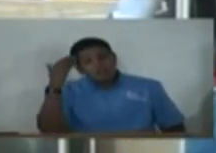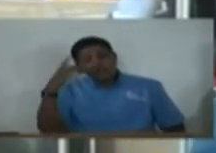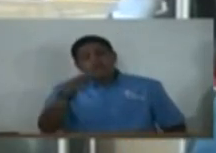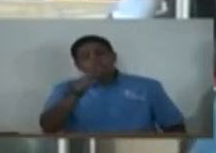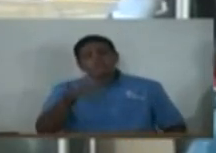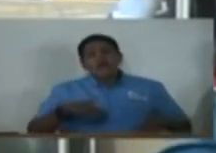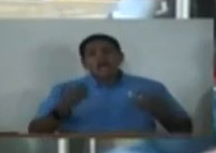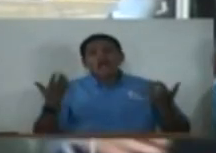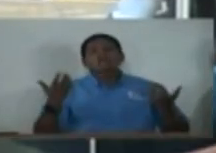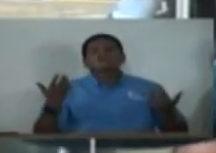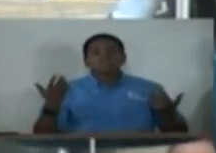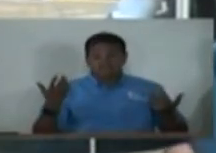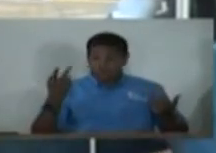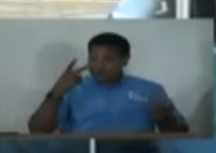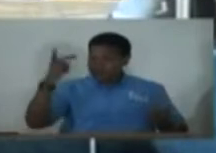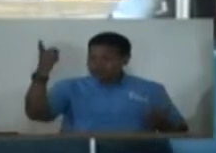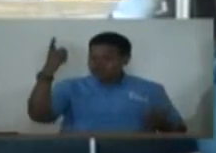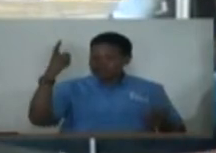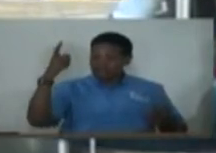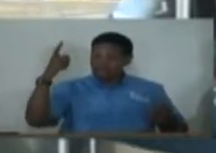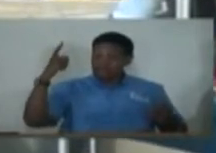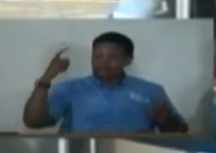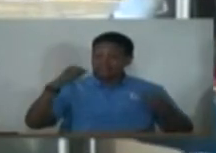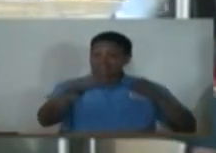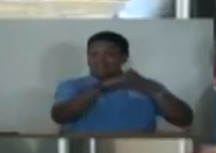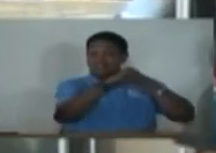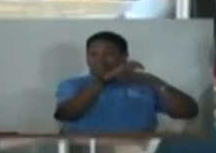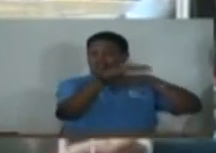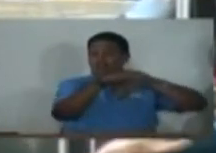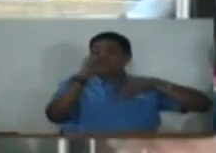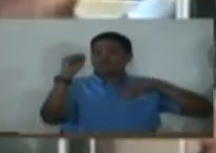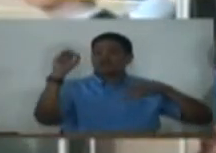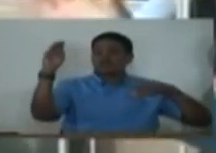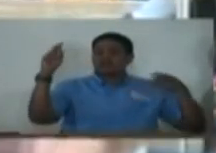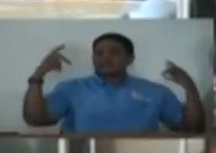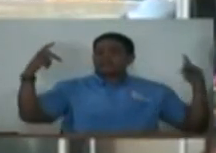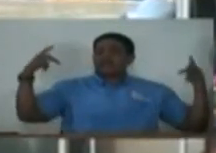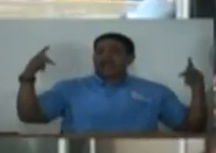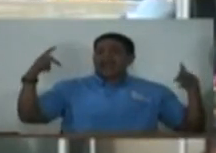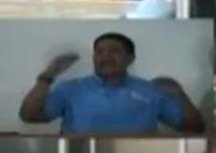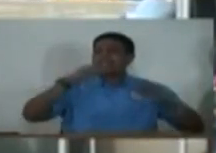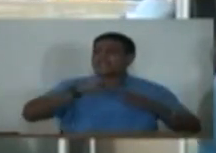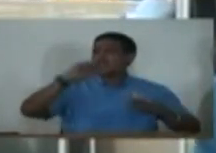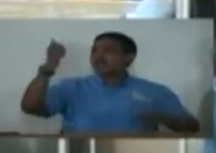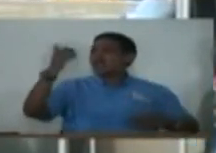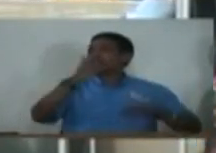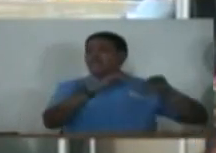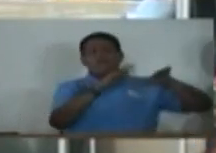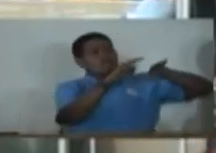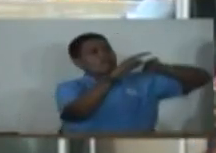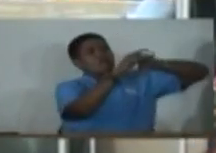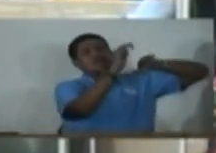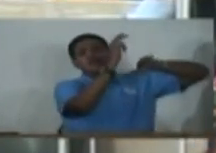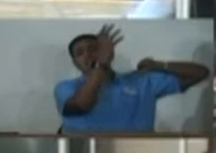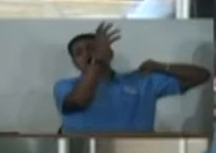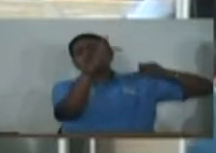upset to see advertised on social media people partying elsewhere in Jamaica. I am upset too,